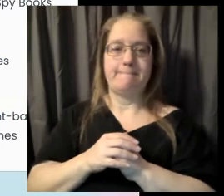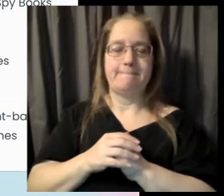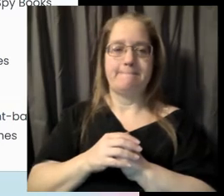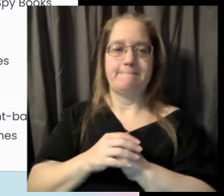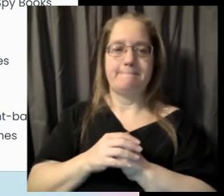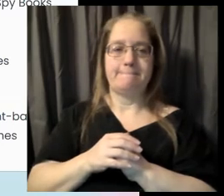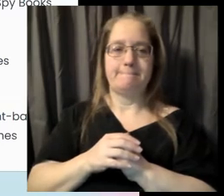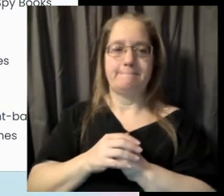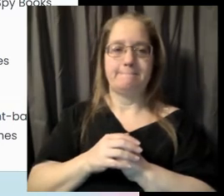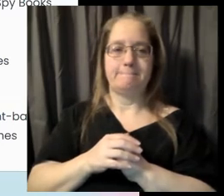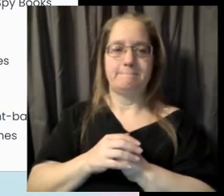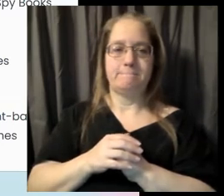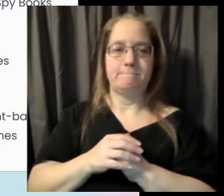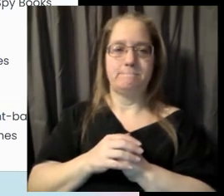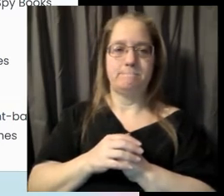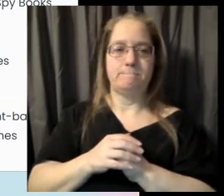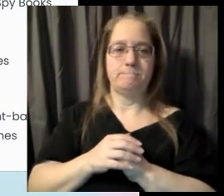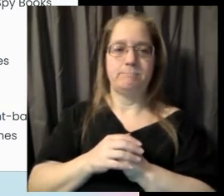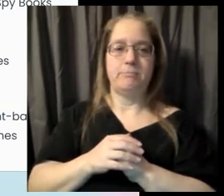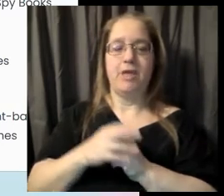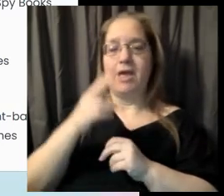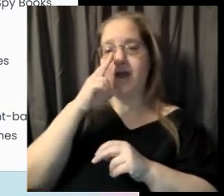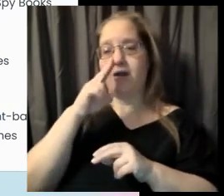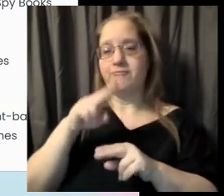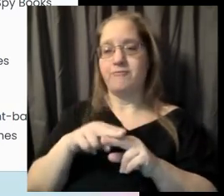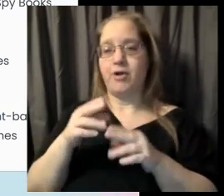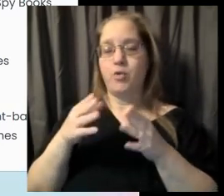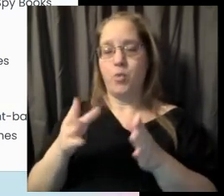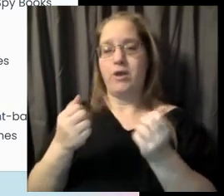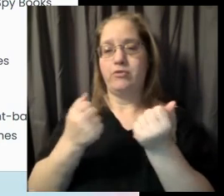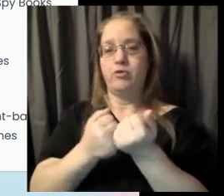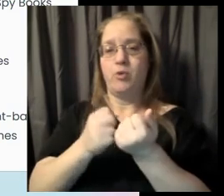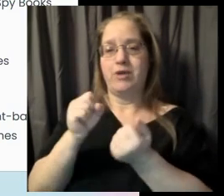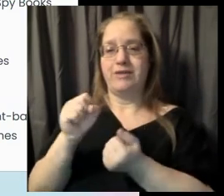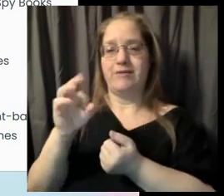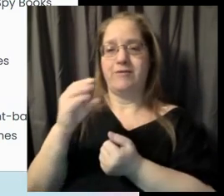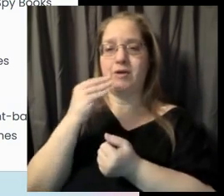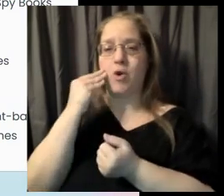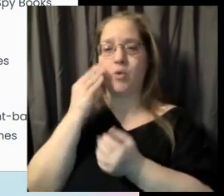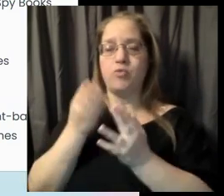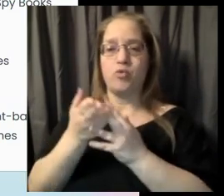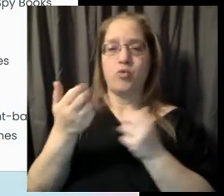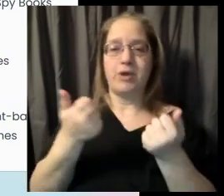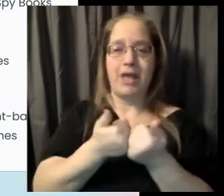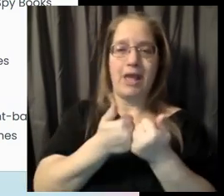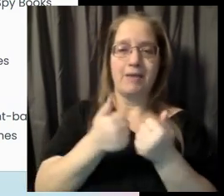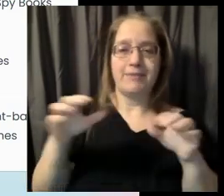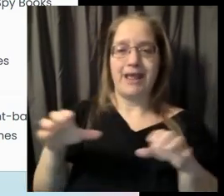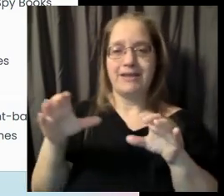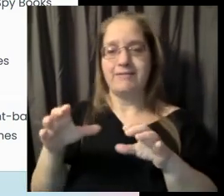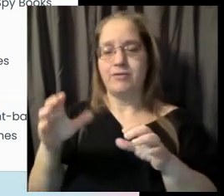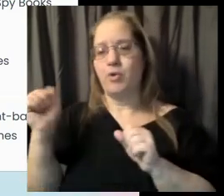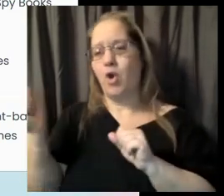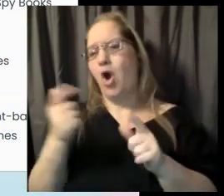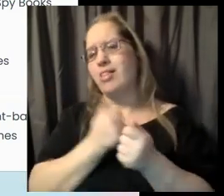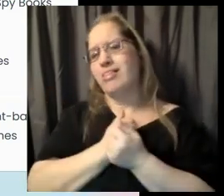We can support executive function development at home through games and activities, because who doesn't love games and activities? And